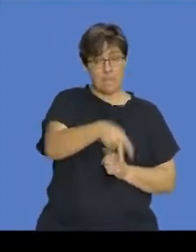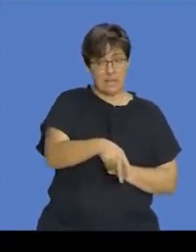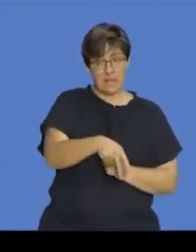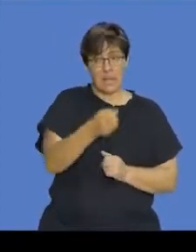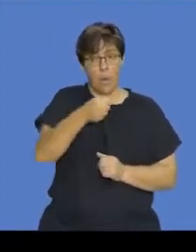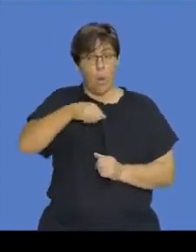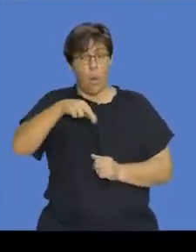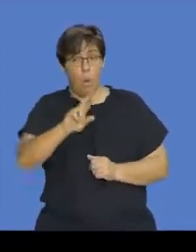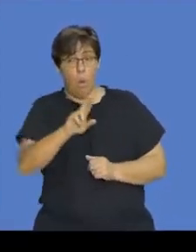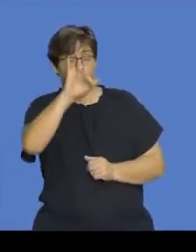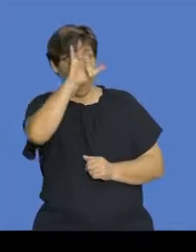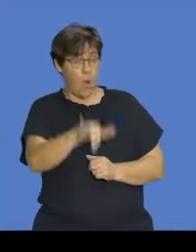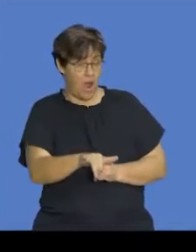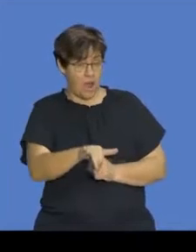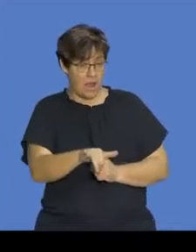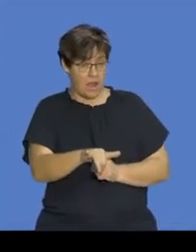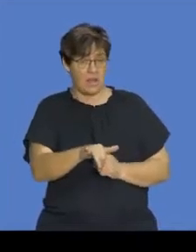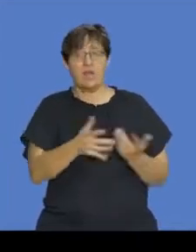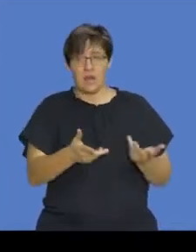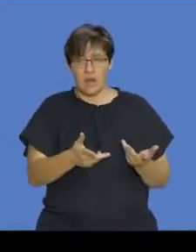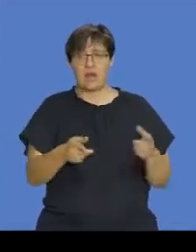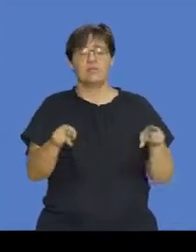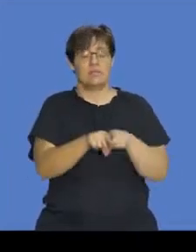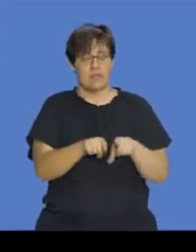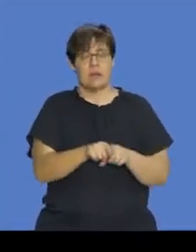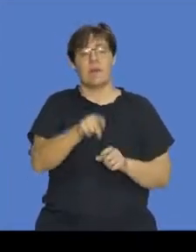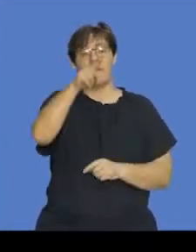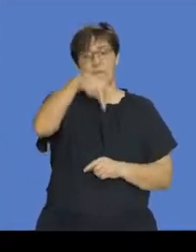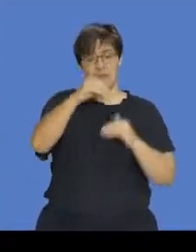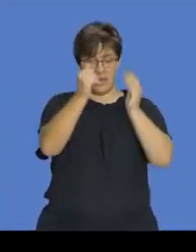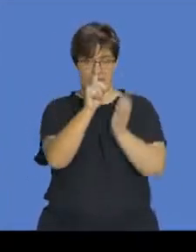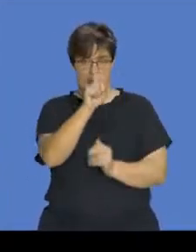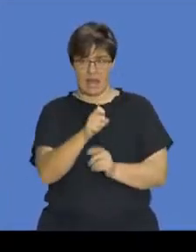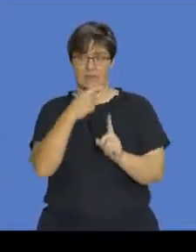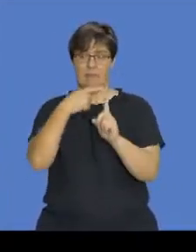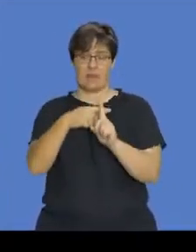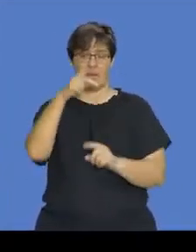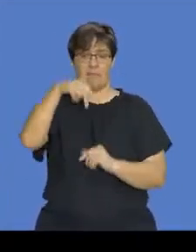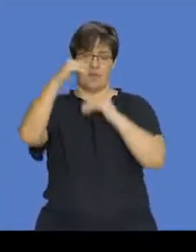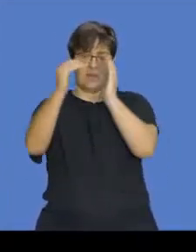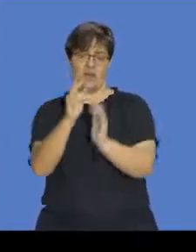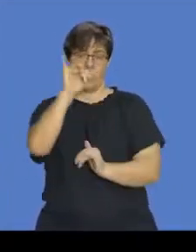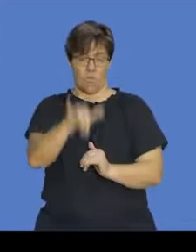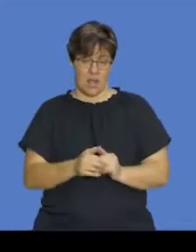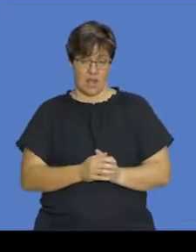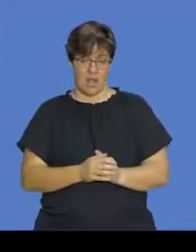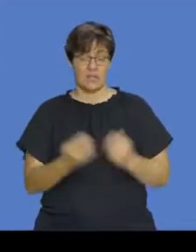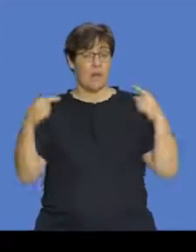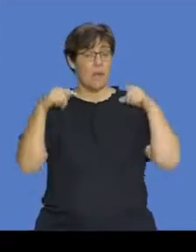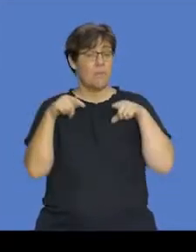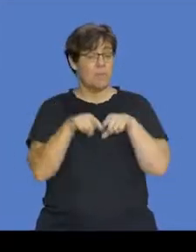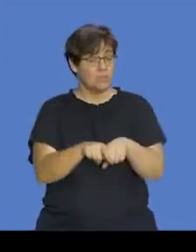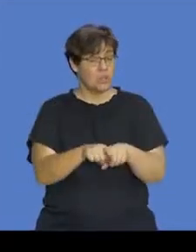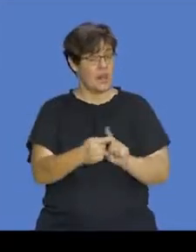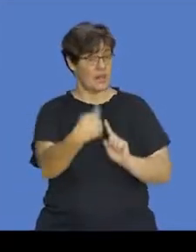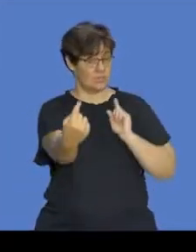or Y is equal to the probability of X plus Y. That is for mutually exclusive. What we